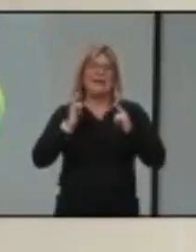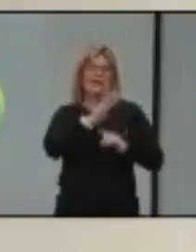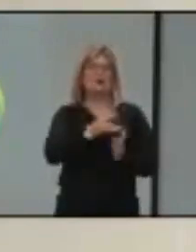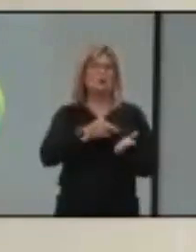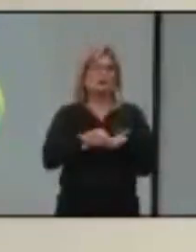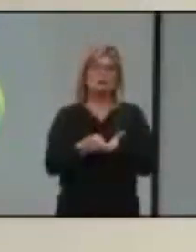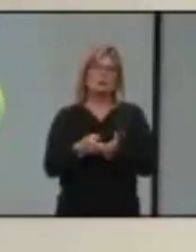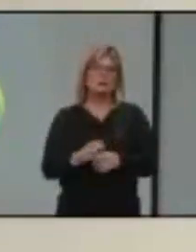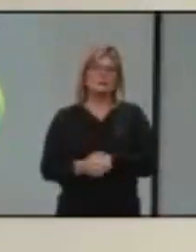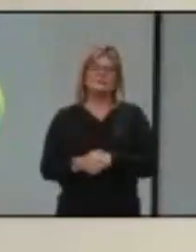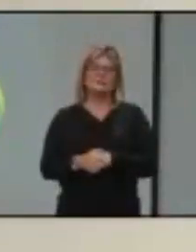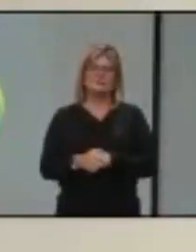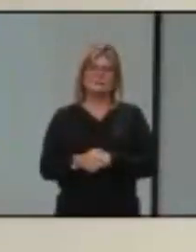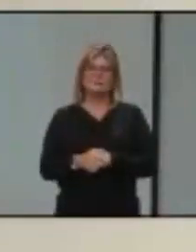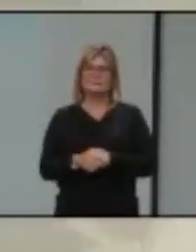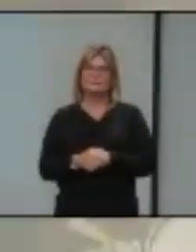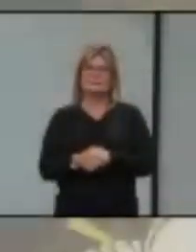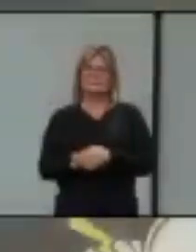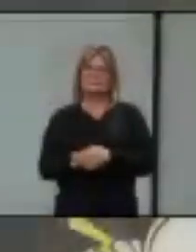truths.